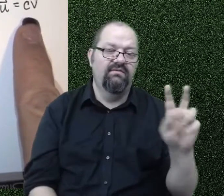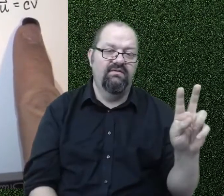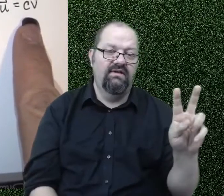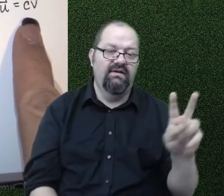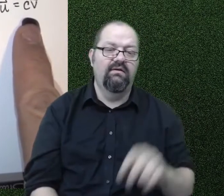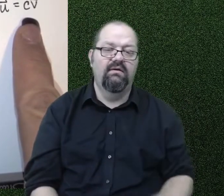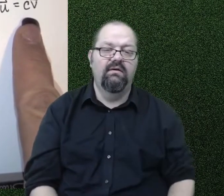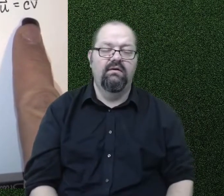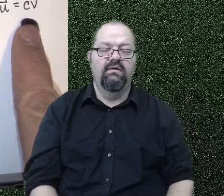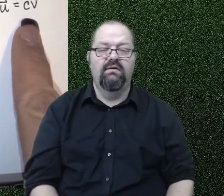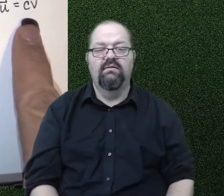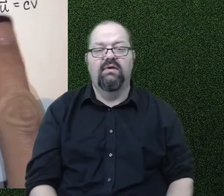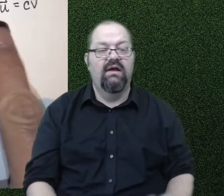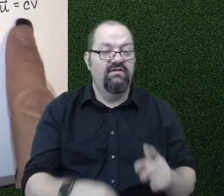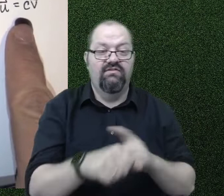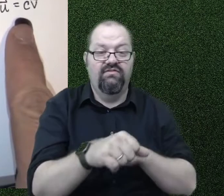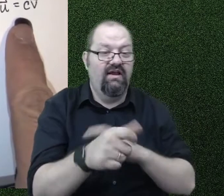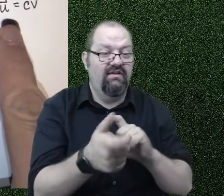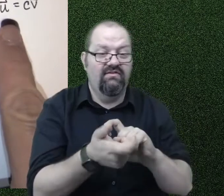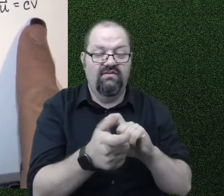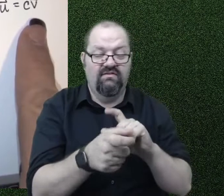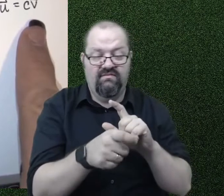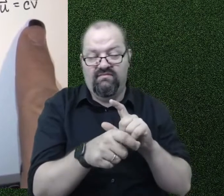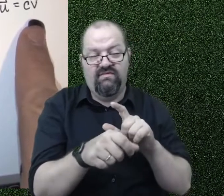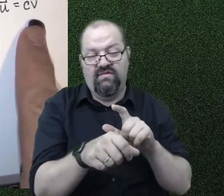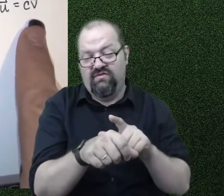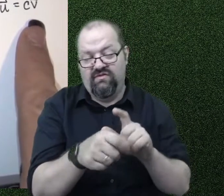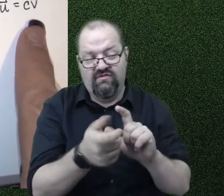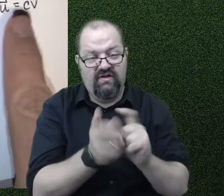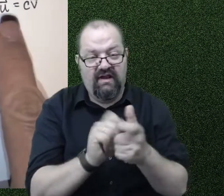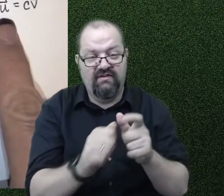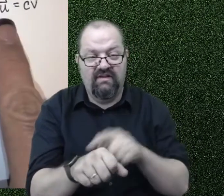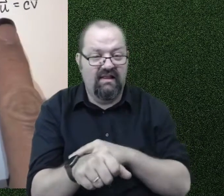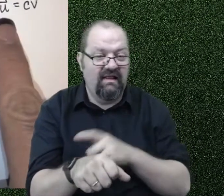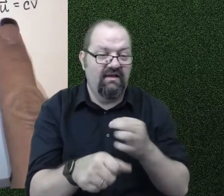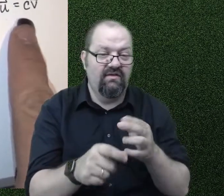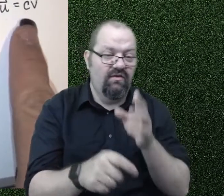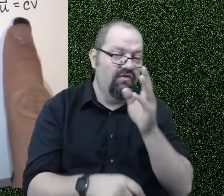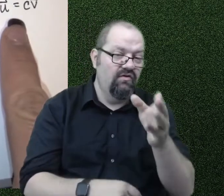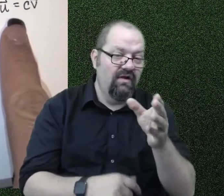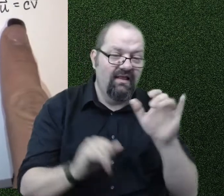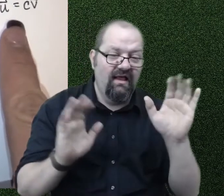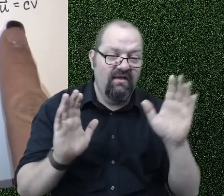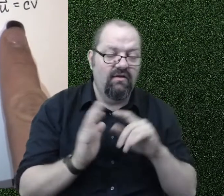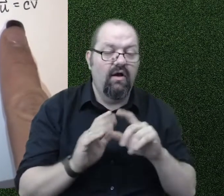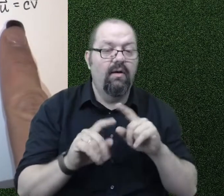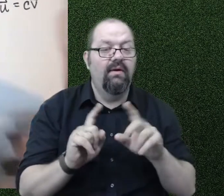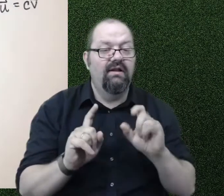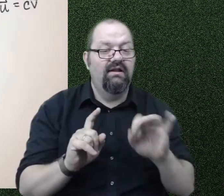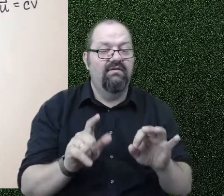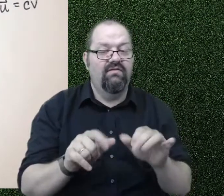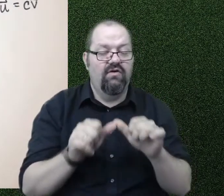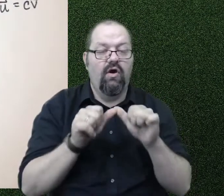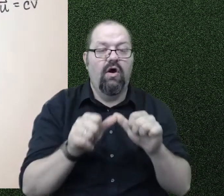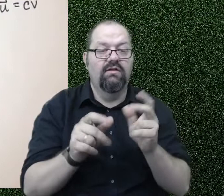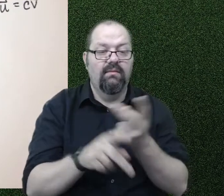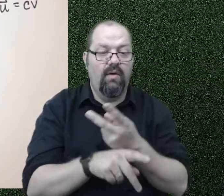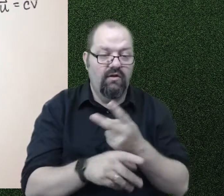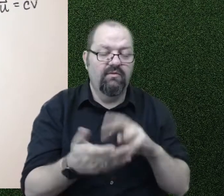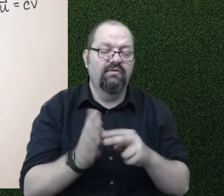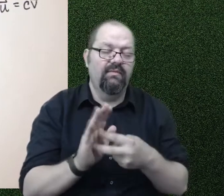just changed the length, or possibly the length and the direction. If they're constant multiples of each other, they're